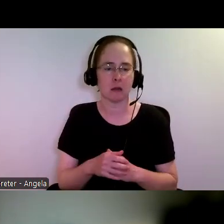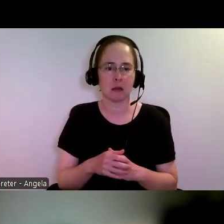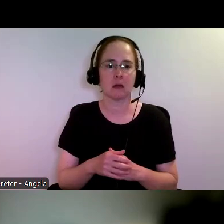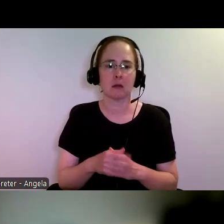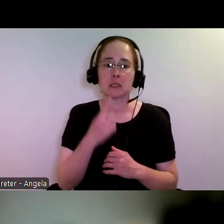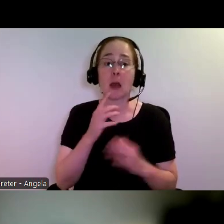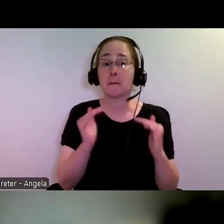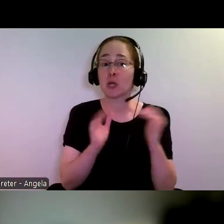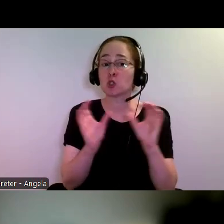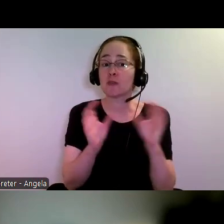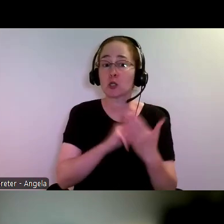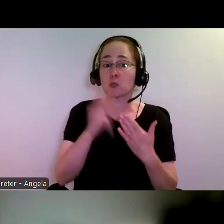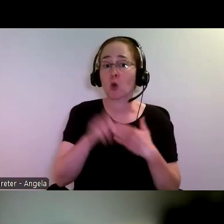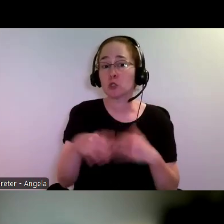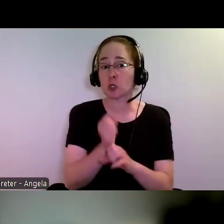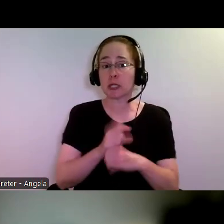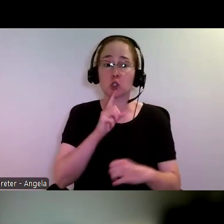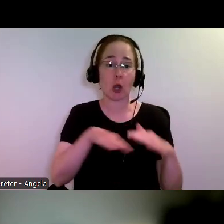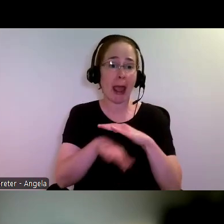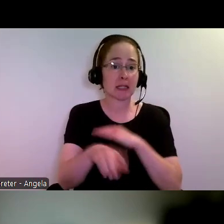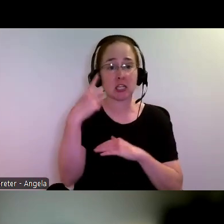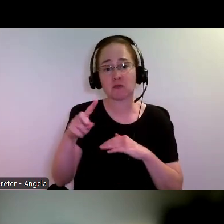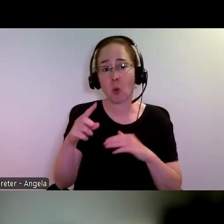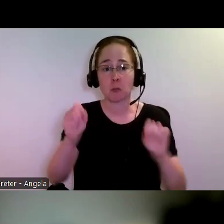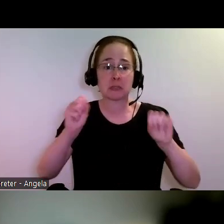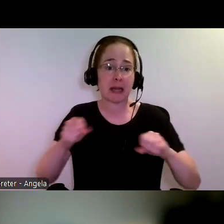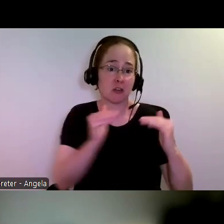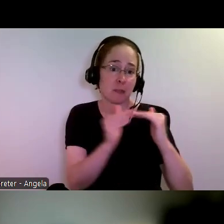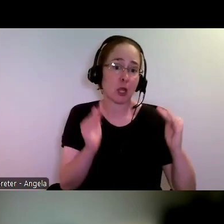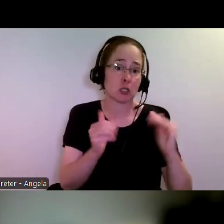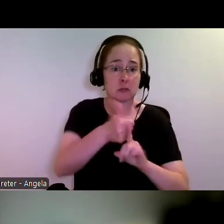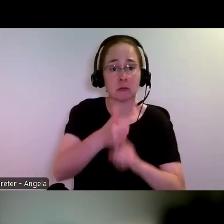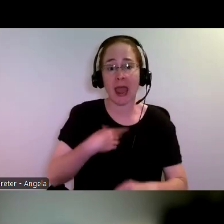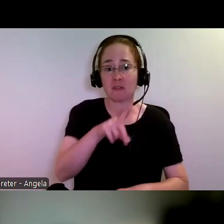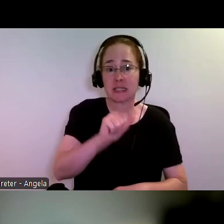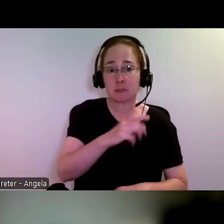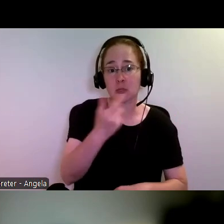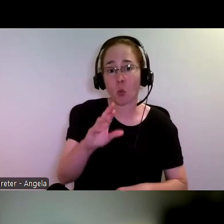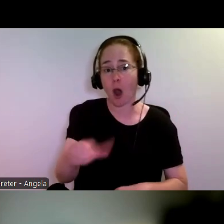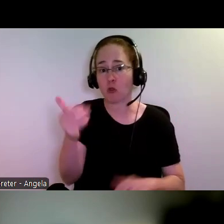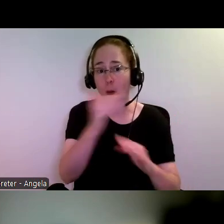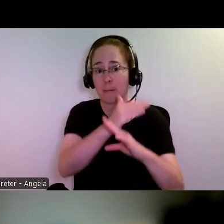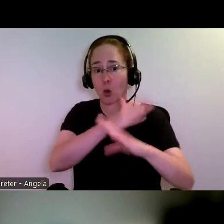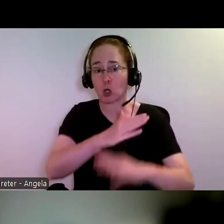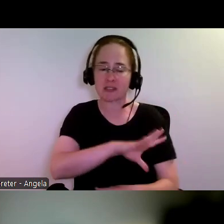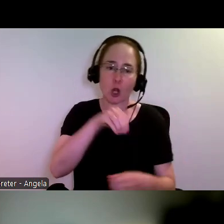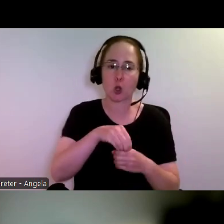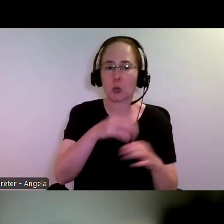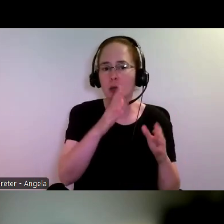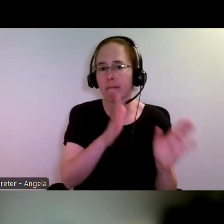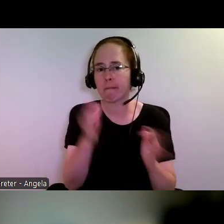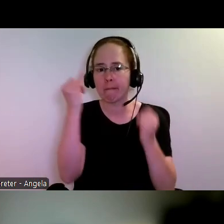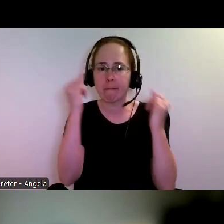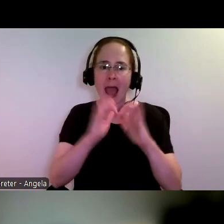peer certification programs should ensure access to prospective peers who may also have disabilities or other barriers, including strategies on